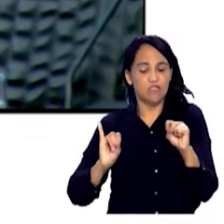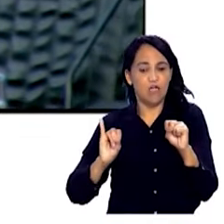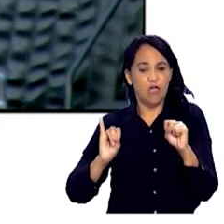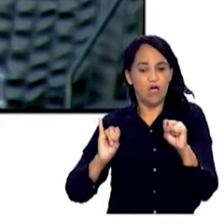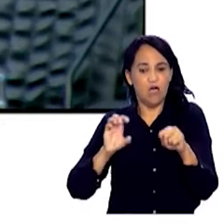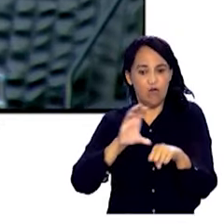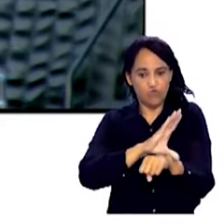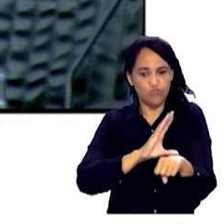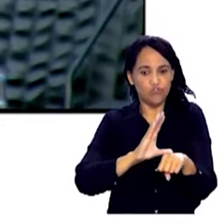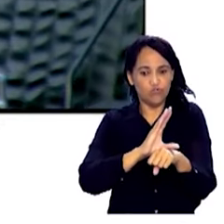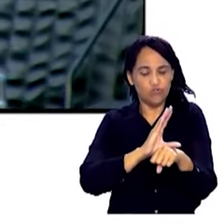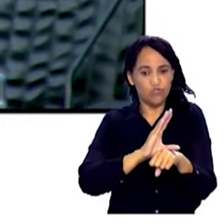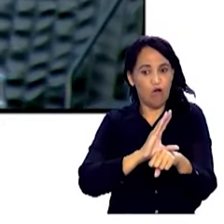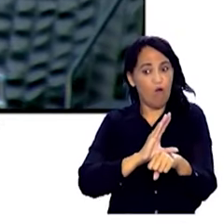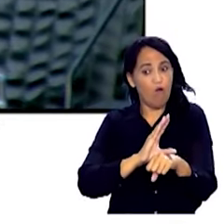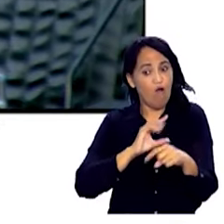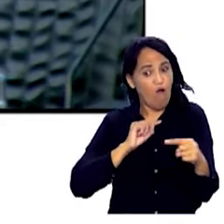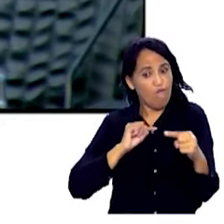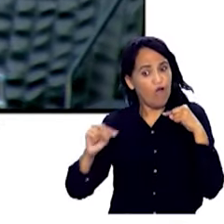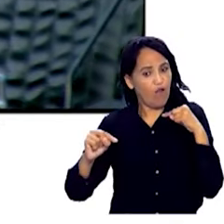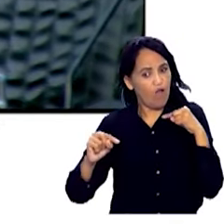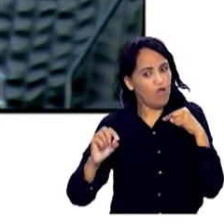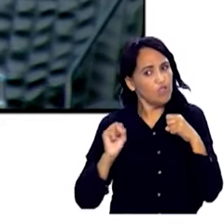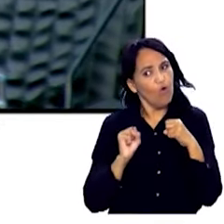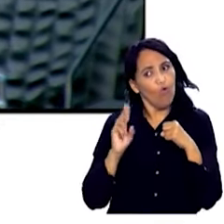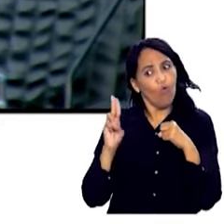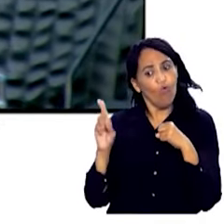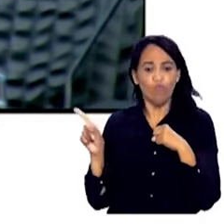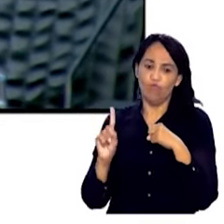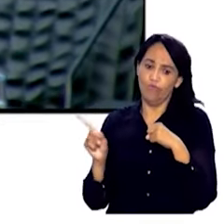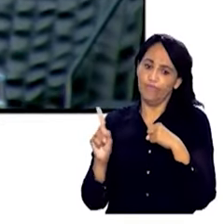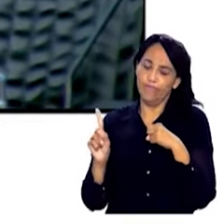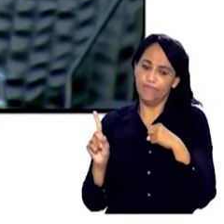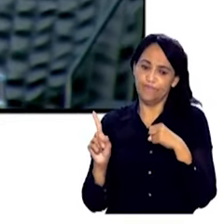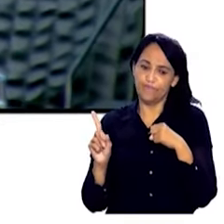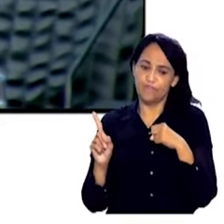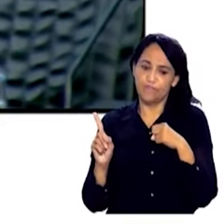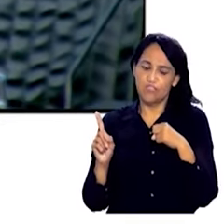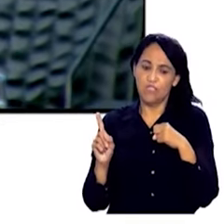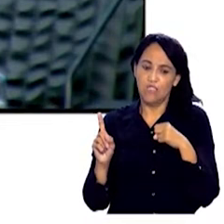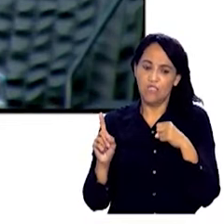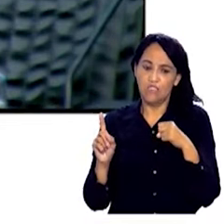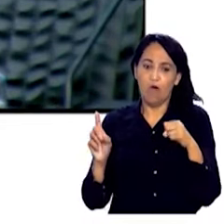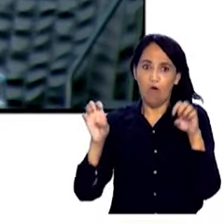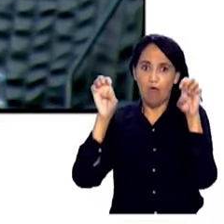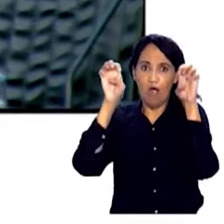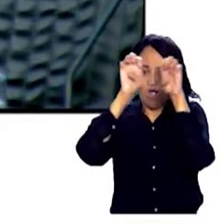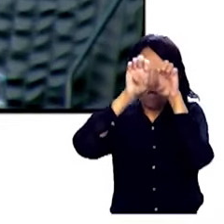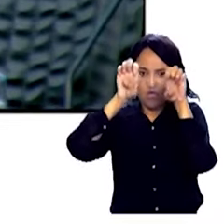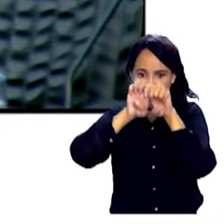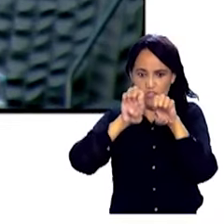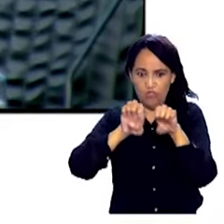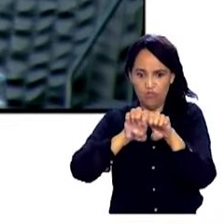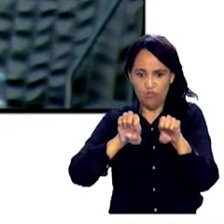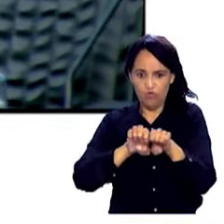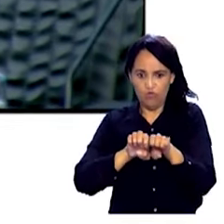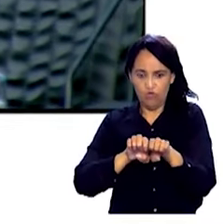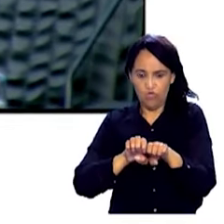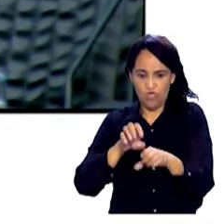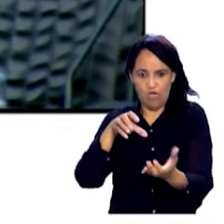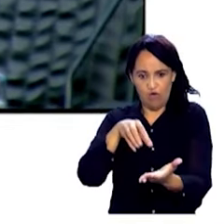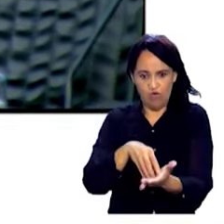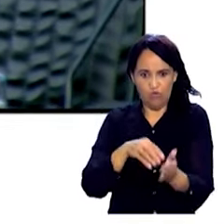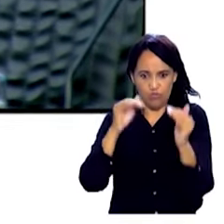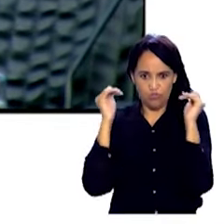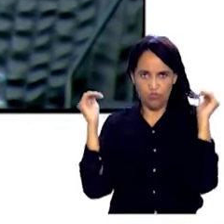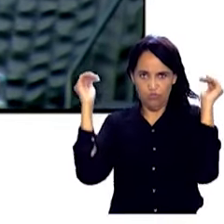me turn of the Supreme Court All Federal judges including the justices of the Supreme Court are appointed